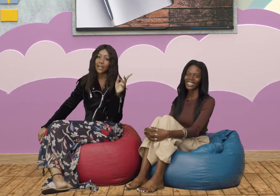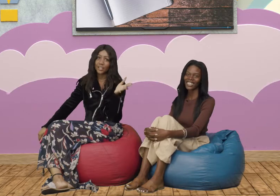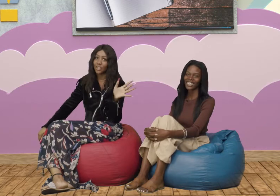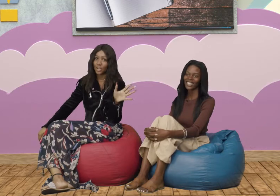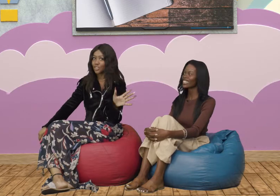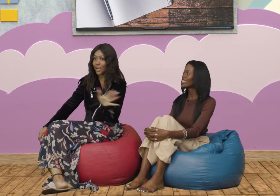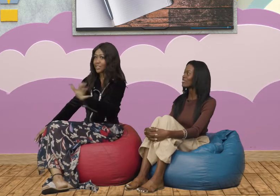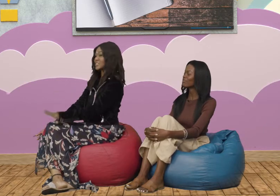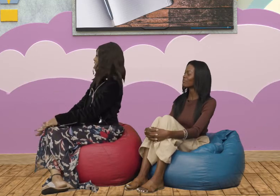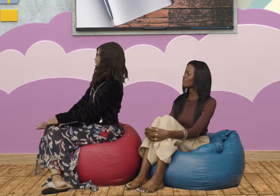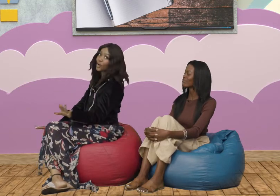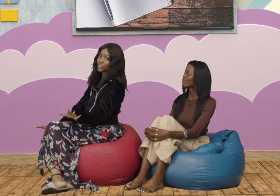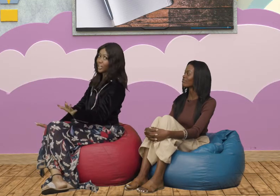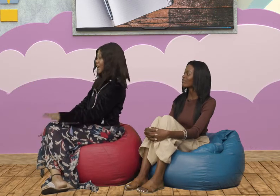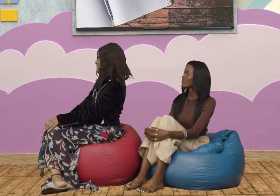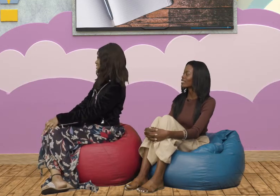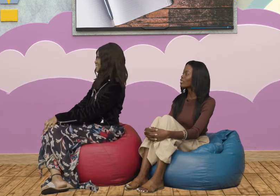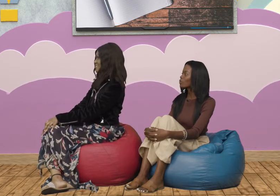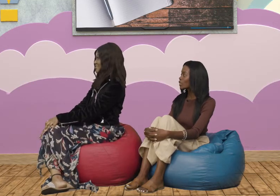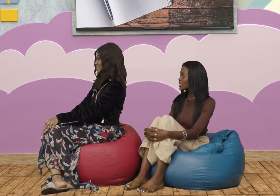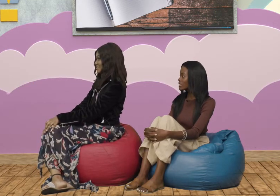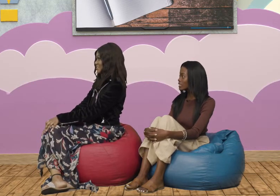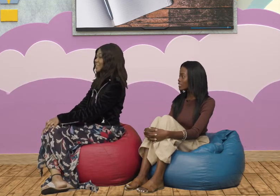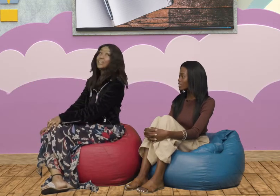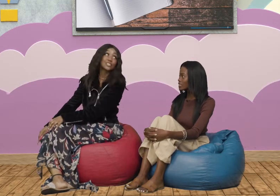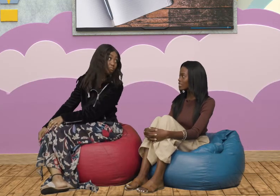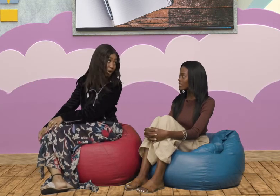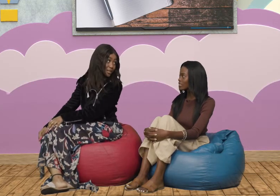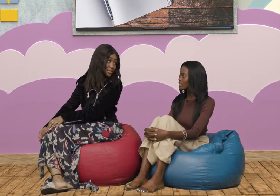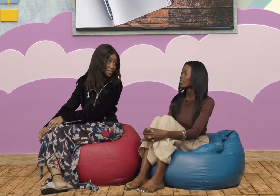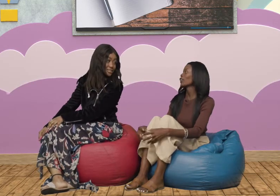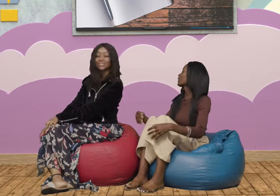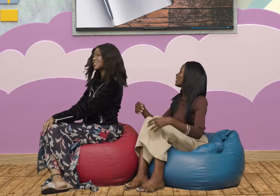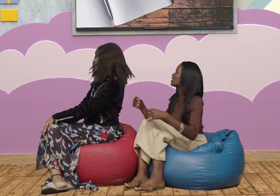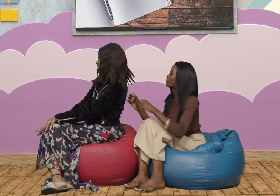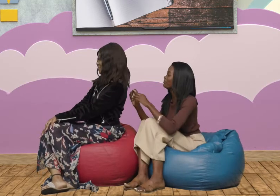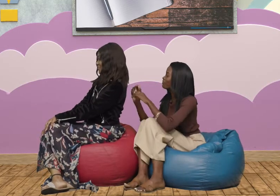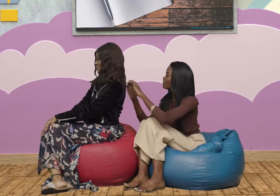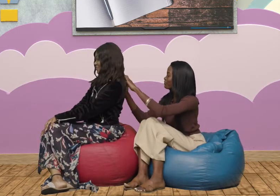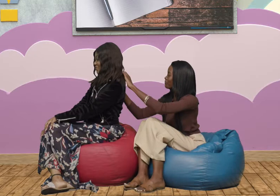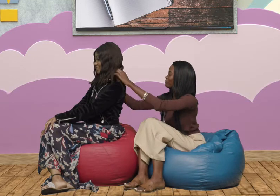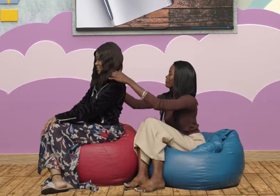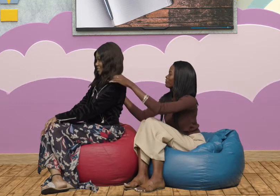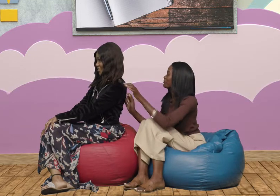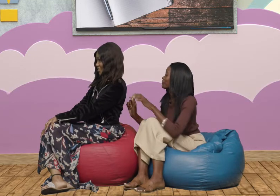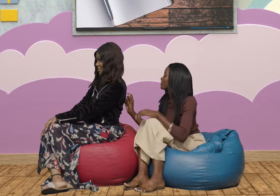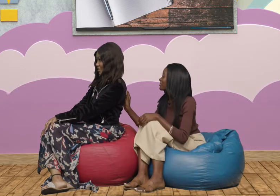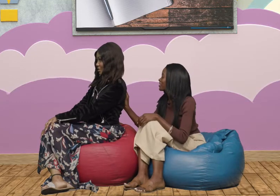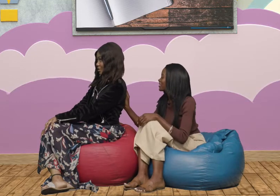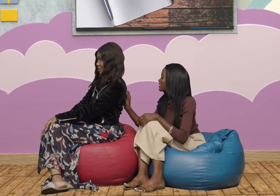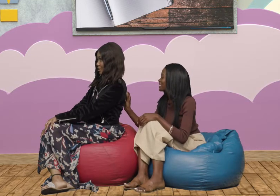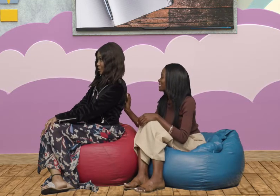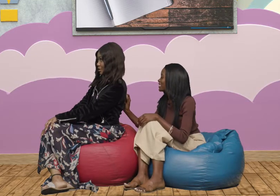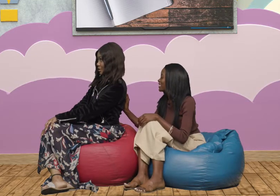I need her to write this again. Hold on, guys. In small letters? In small letters. Okay.